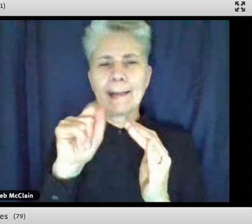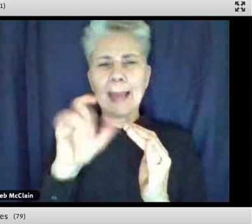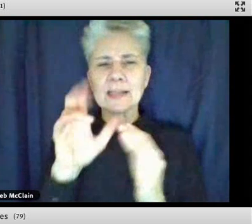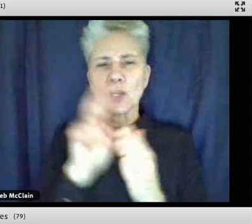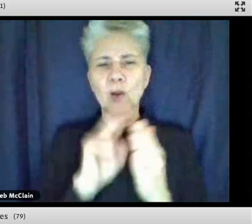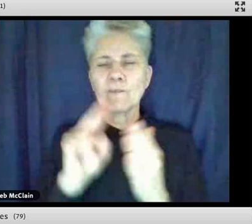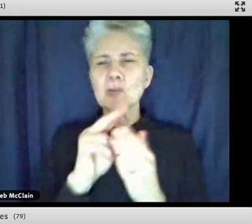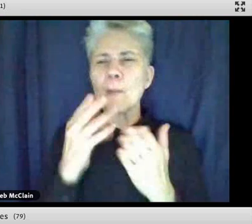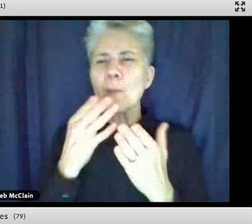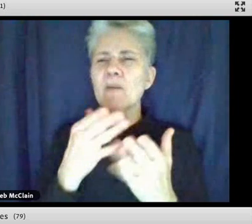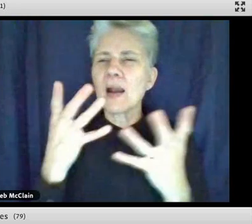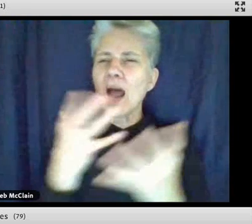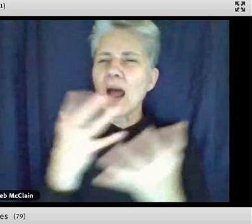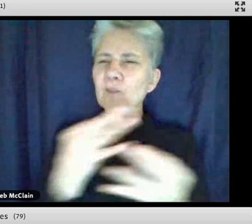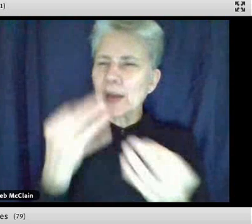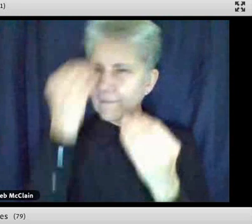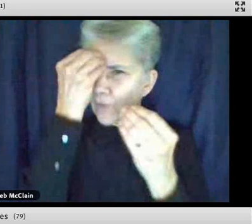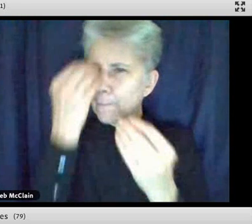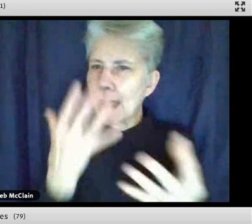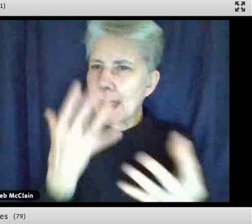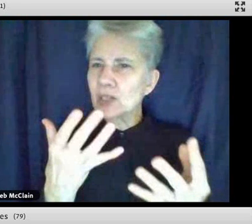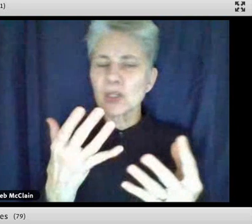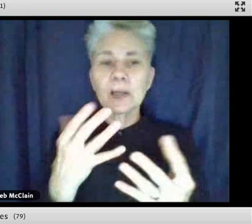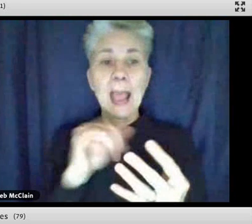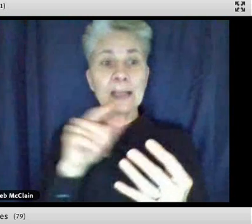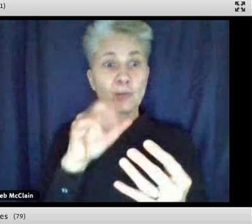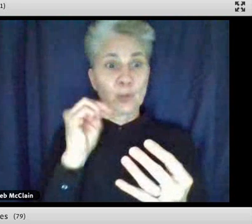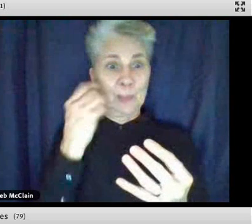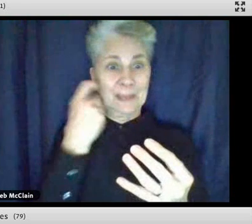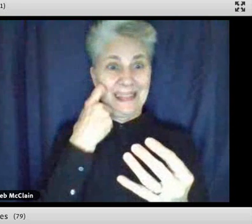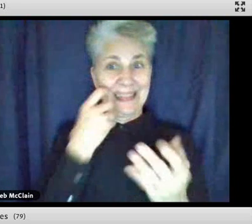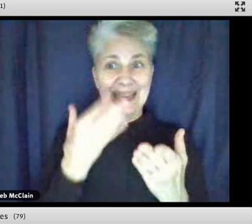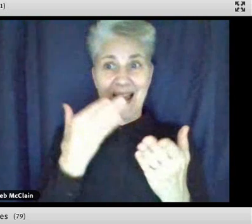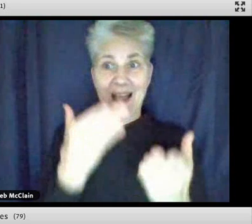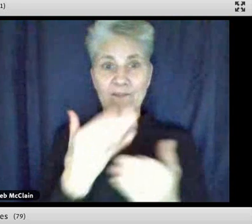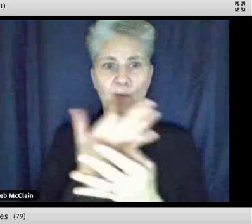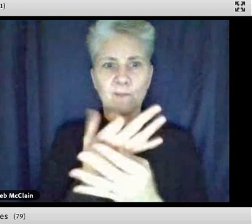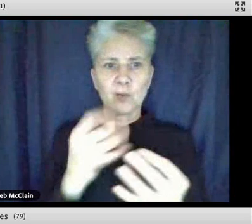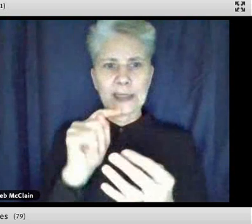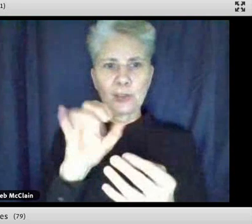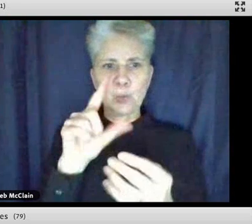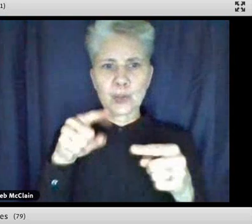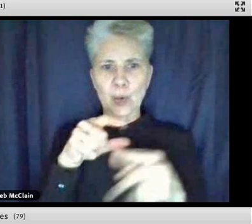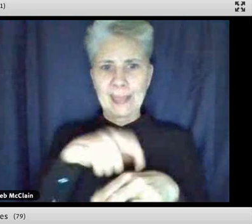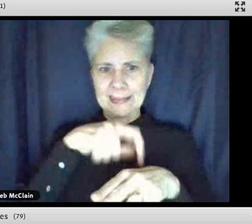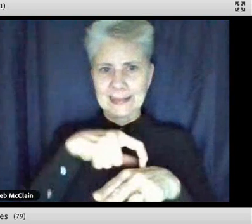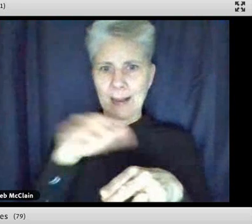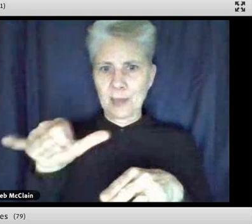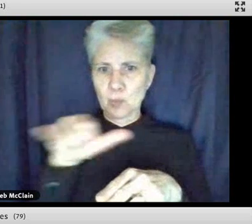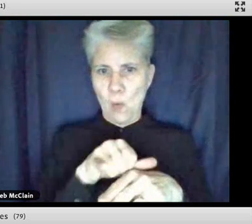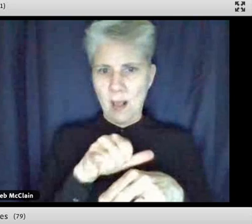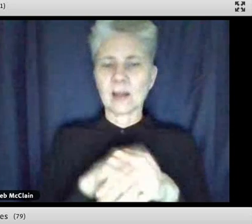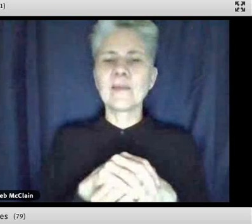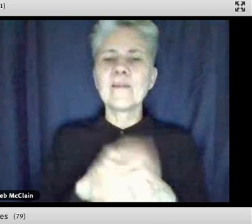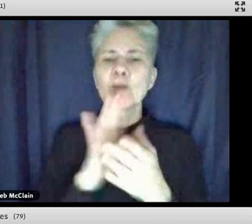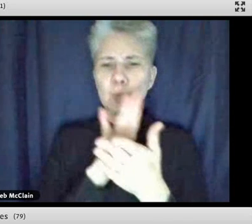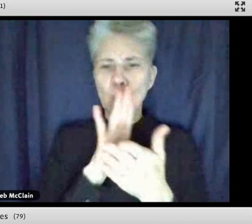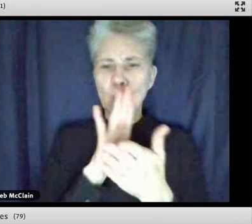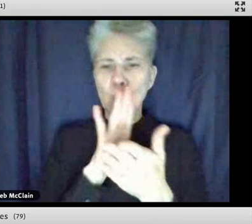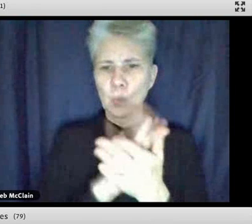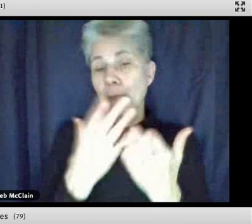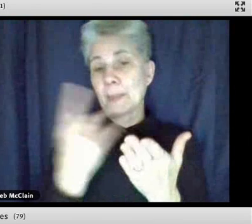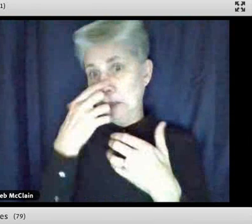free information. And then Zoom just offered free tools during this time for K through 12 schools. That might be something you want to look